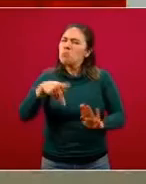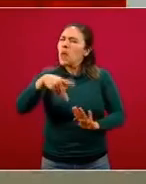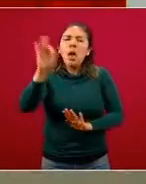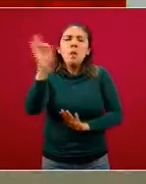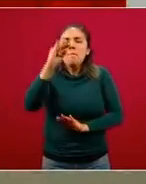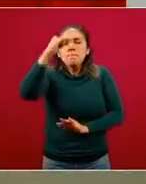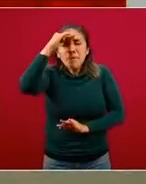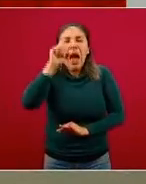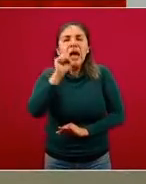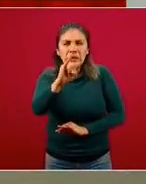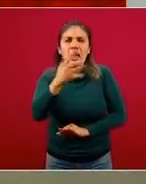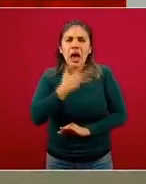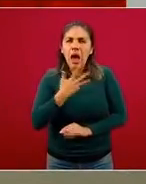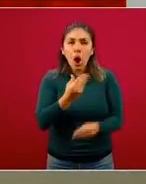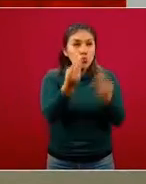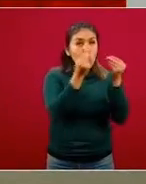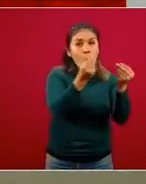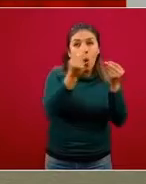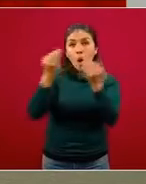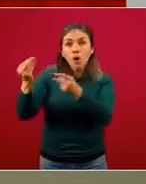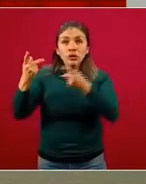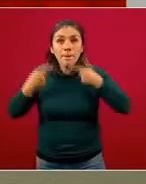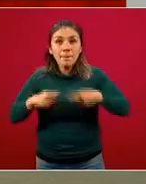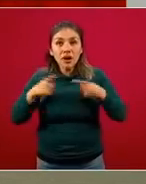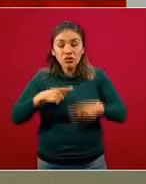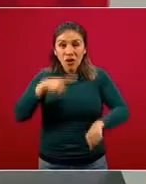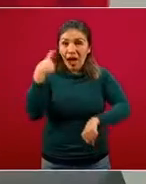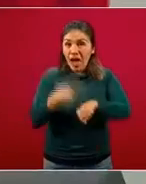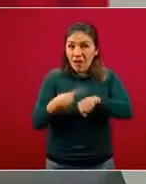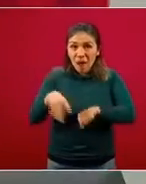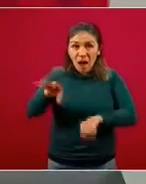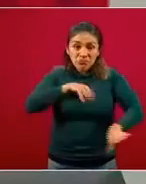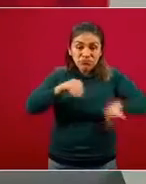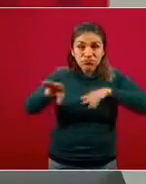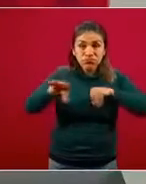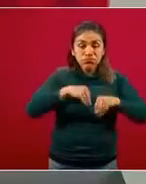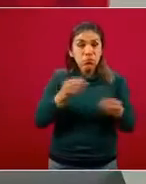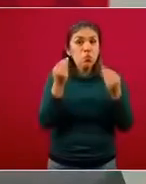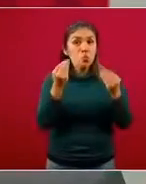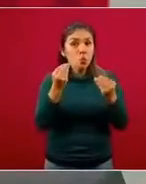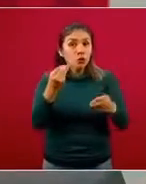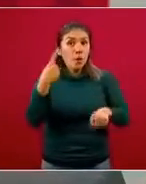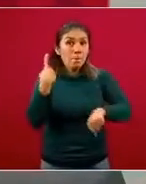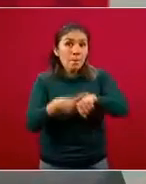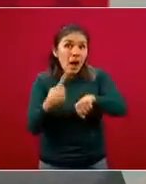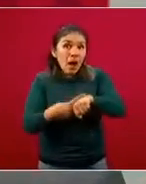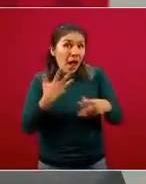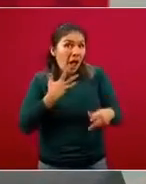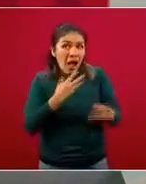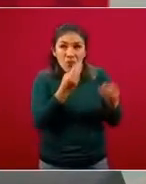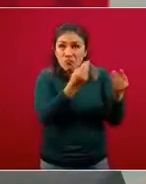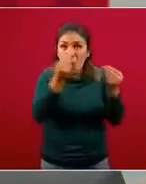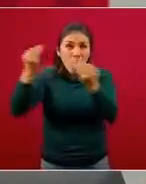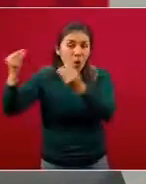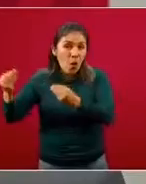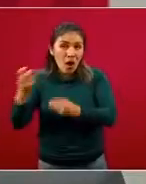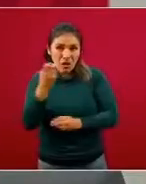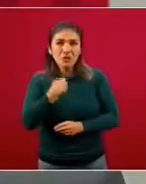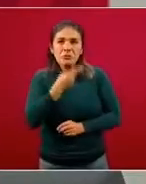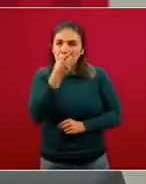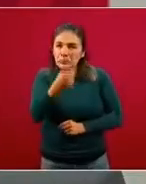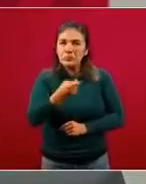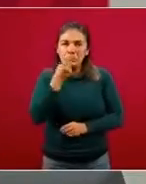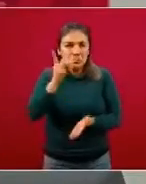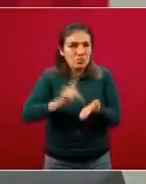protect sea, people. en But la medida en que haya assuming that it muchas does, personas infectadas, también and muchos assuming that casos, there are many people también who are esto es infected algo que and many comentamos casi cada